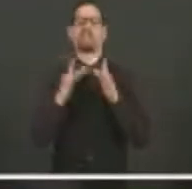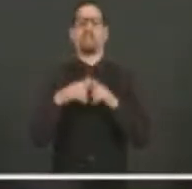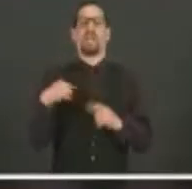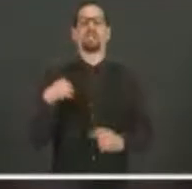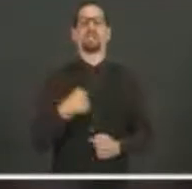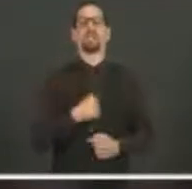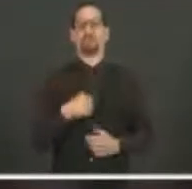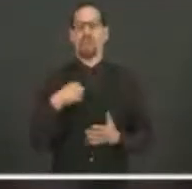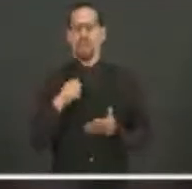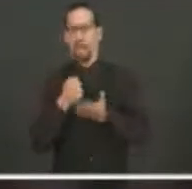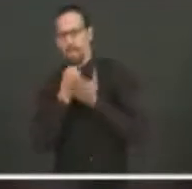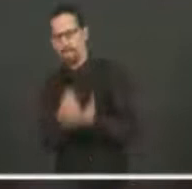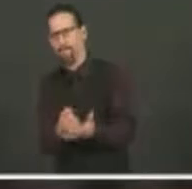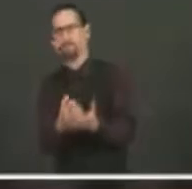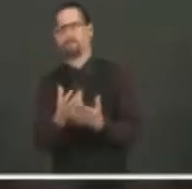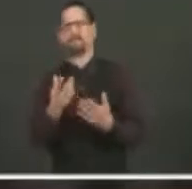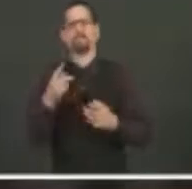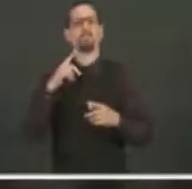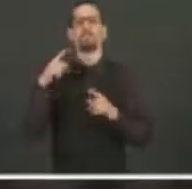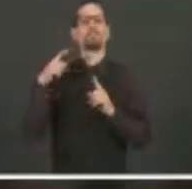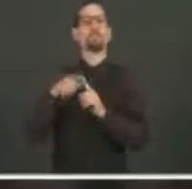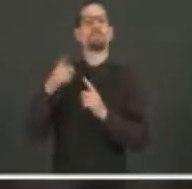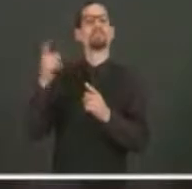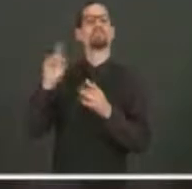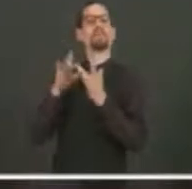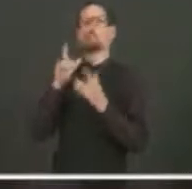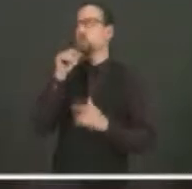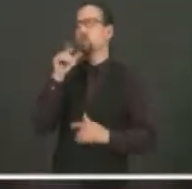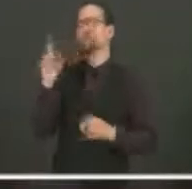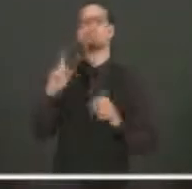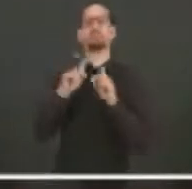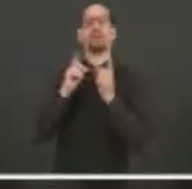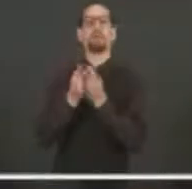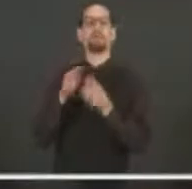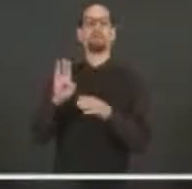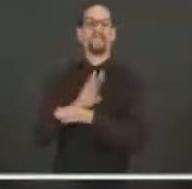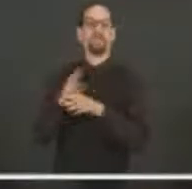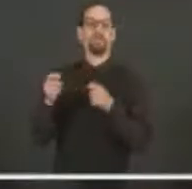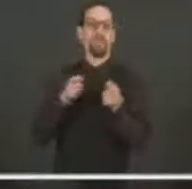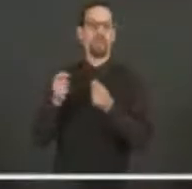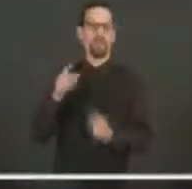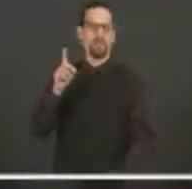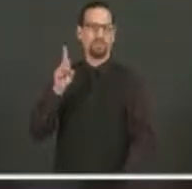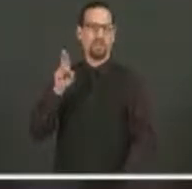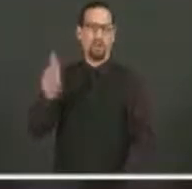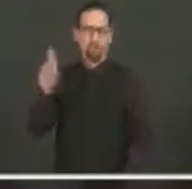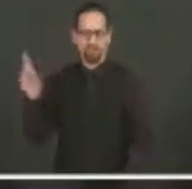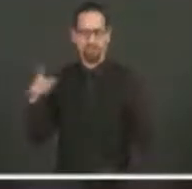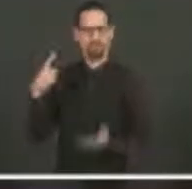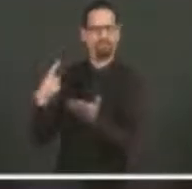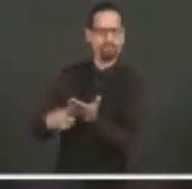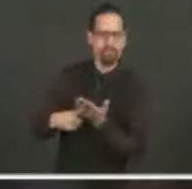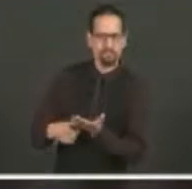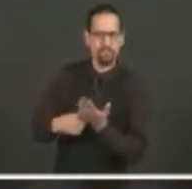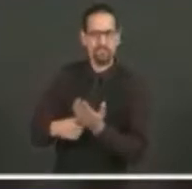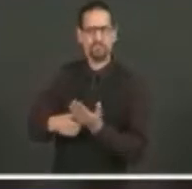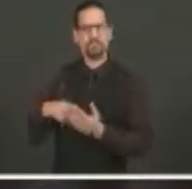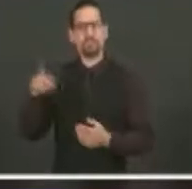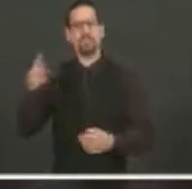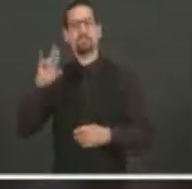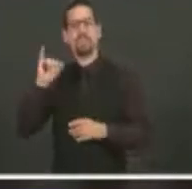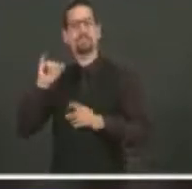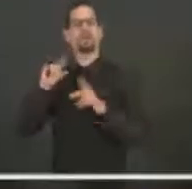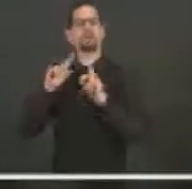Department of Business Regulation, and they'll consult with RIDO. So you mentioned, for example, a trampoline